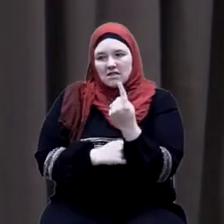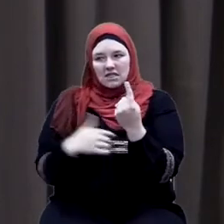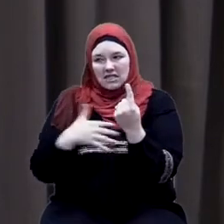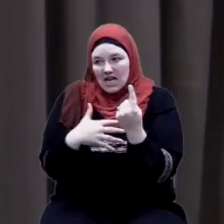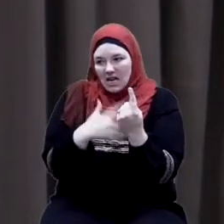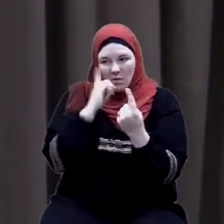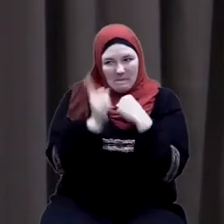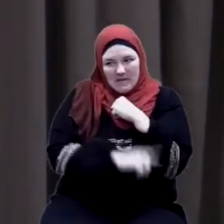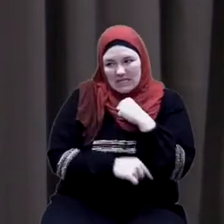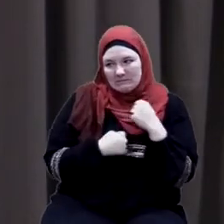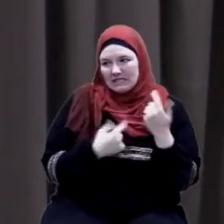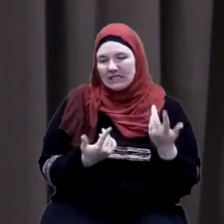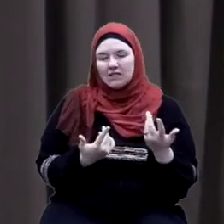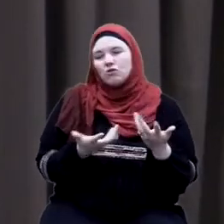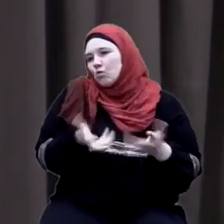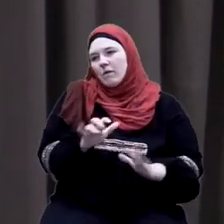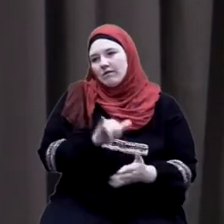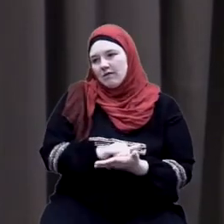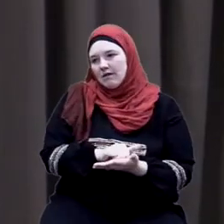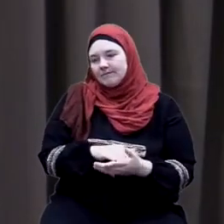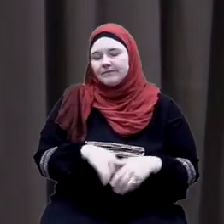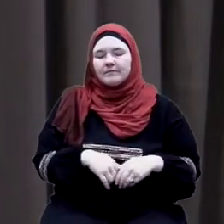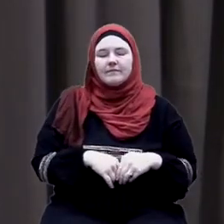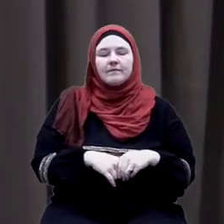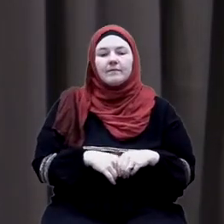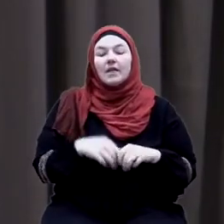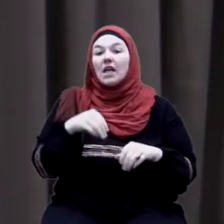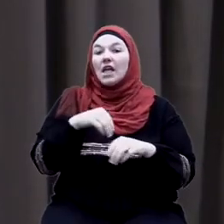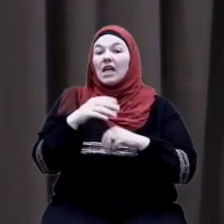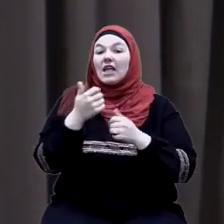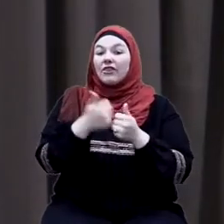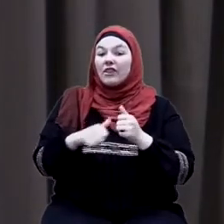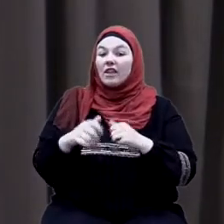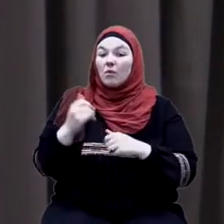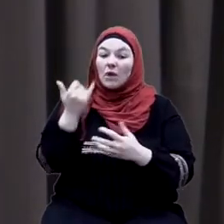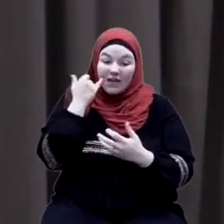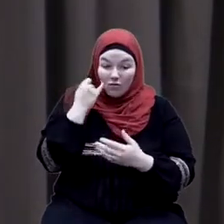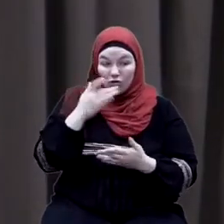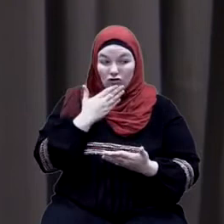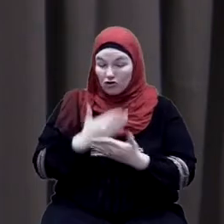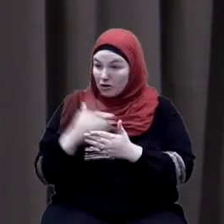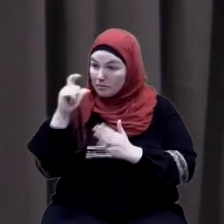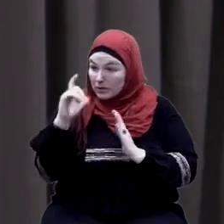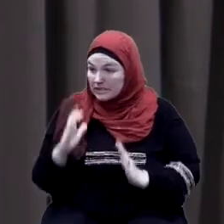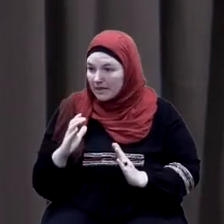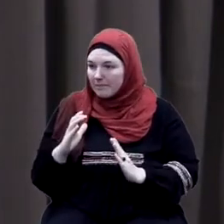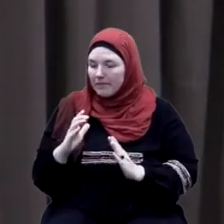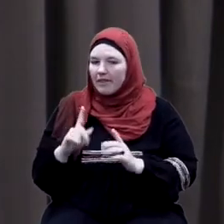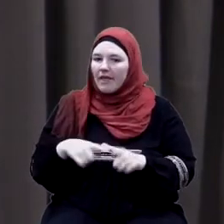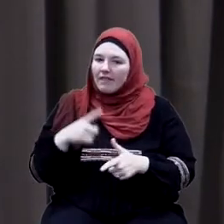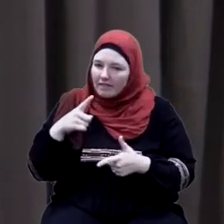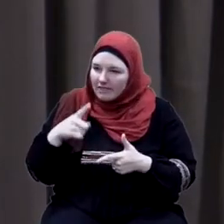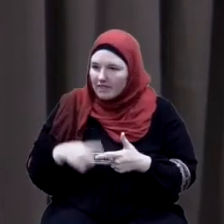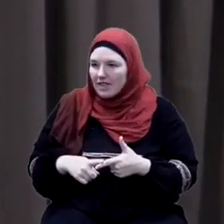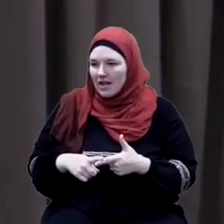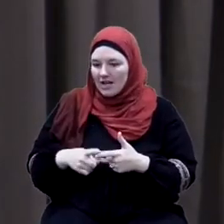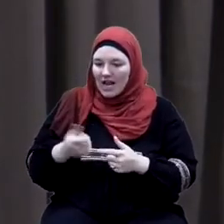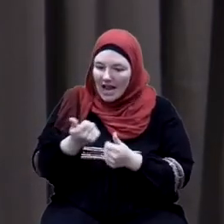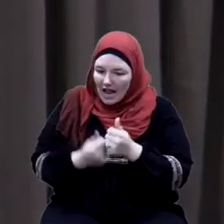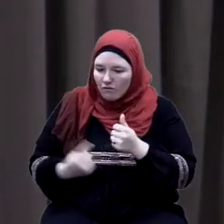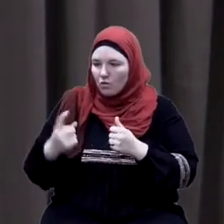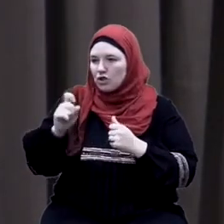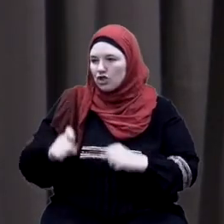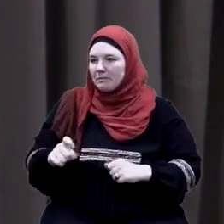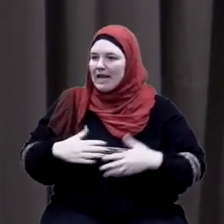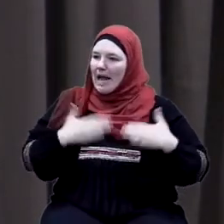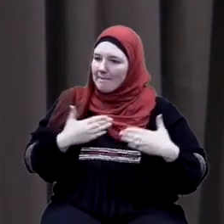family is protected, whatever nation they live in is protected. In their presence, everybody should feel happy and